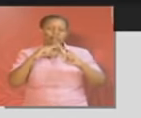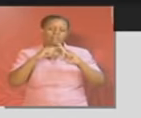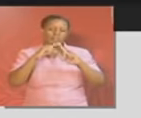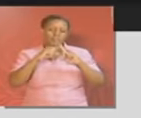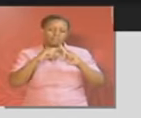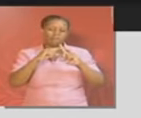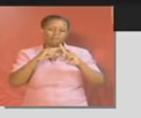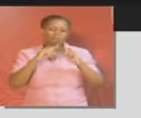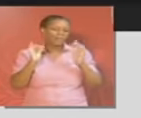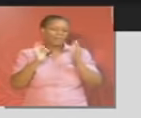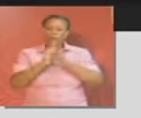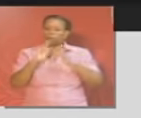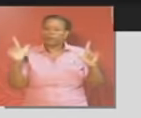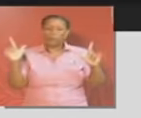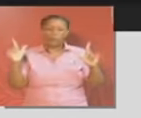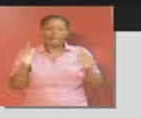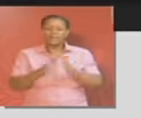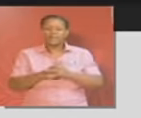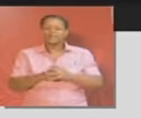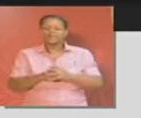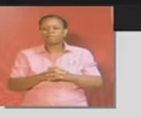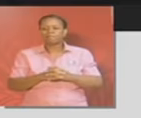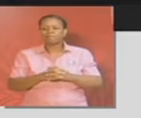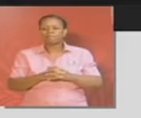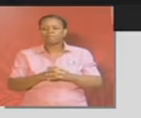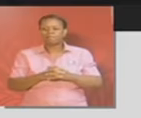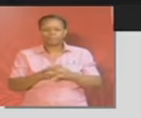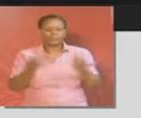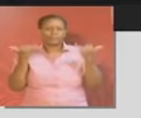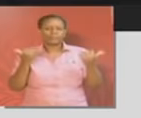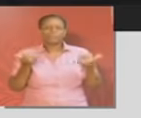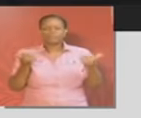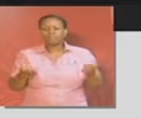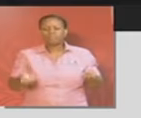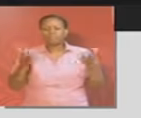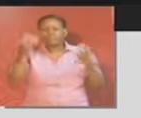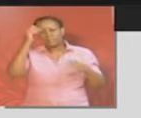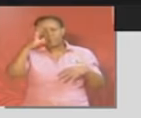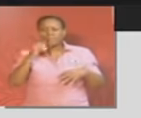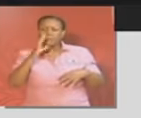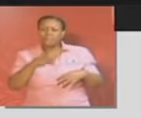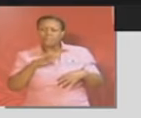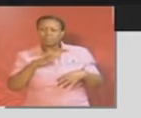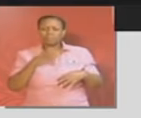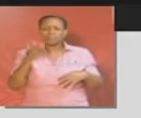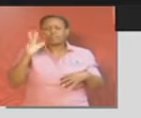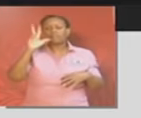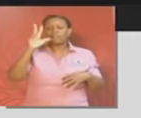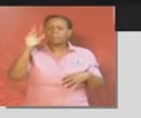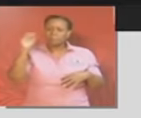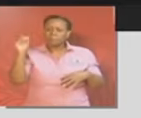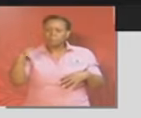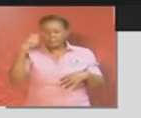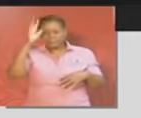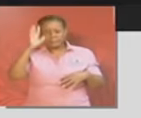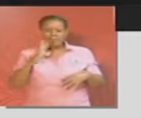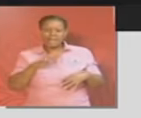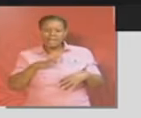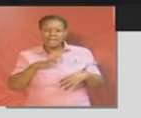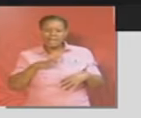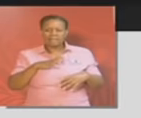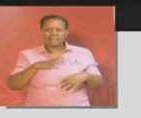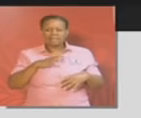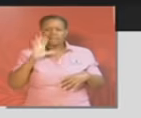men and approximately 55% of the total cases being in that young working age group,